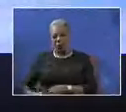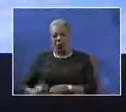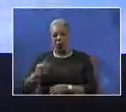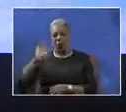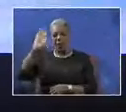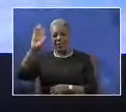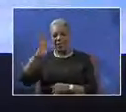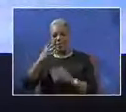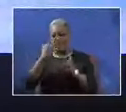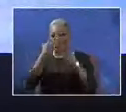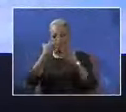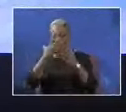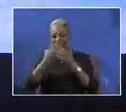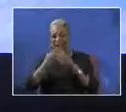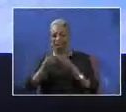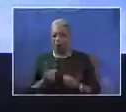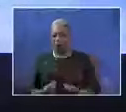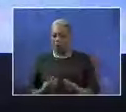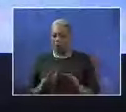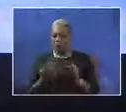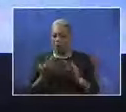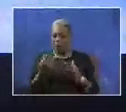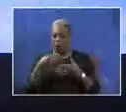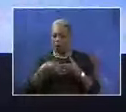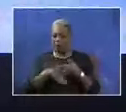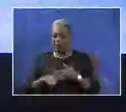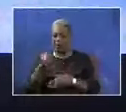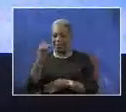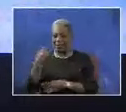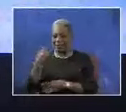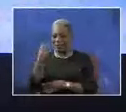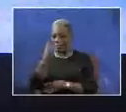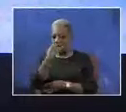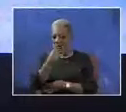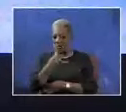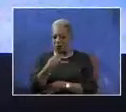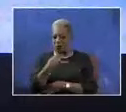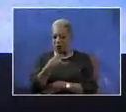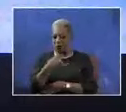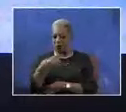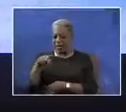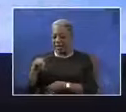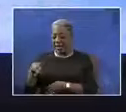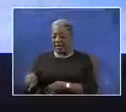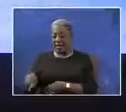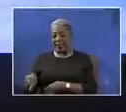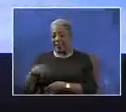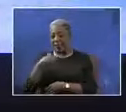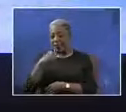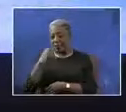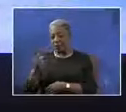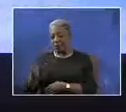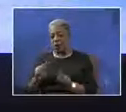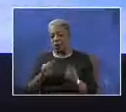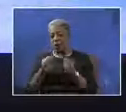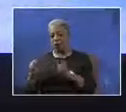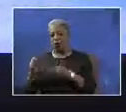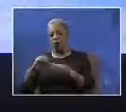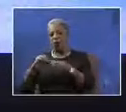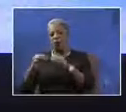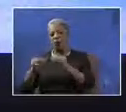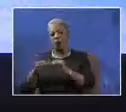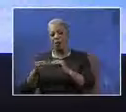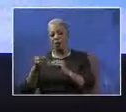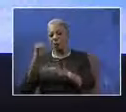Israel, and it incited David against them to say, go number Israel and Judah.